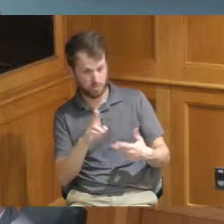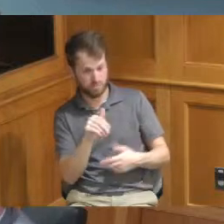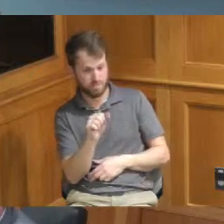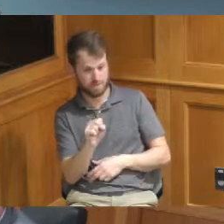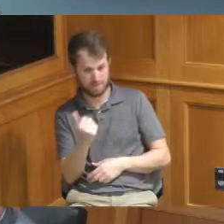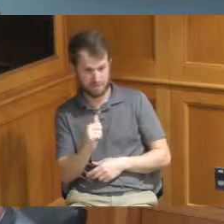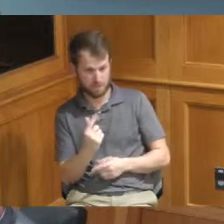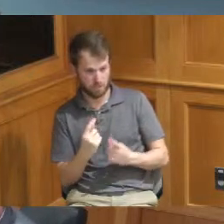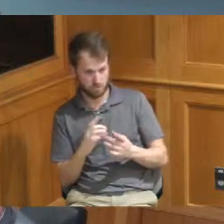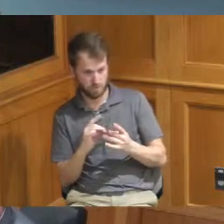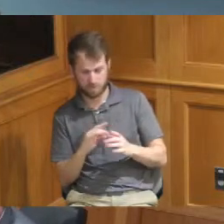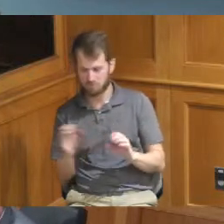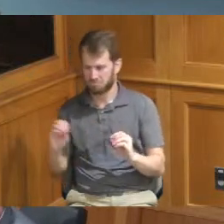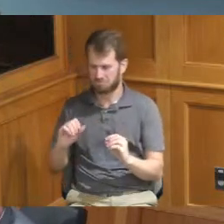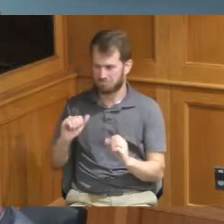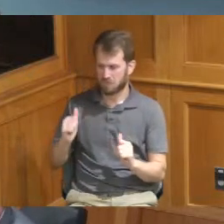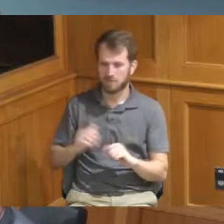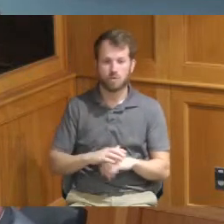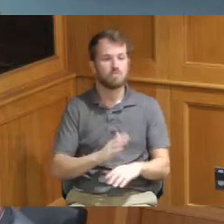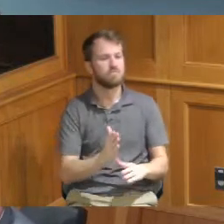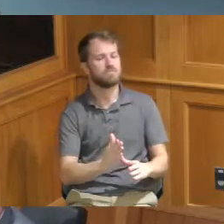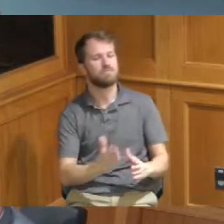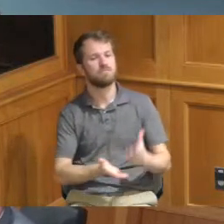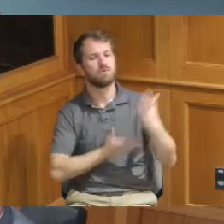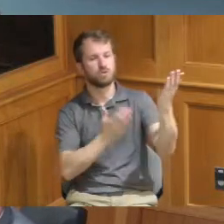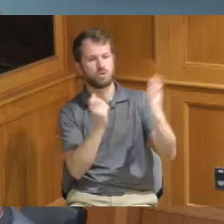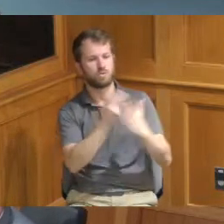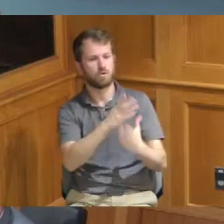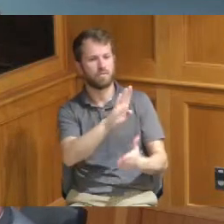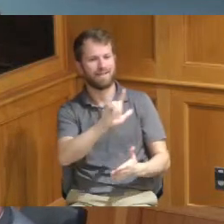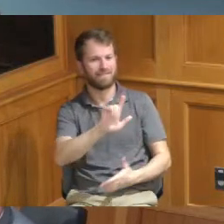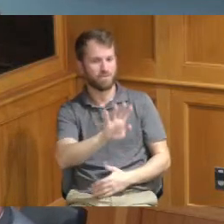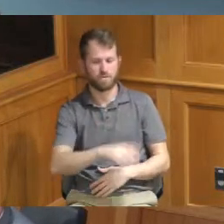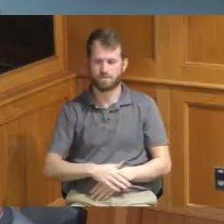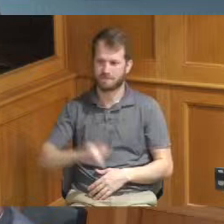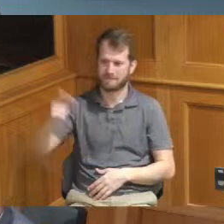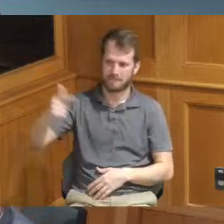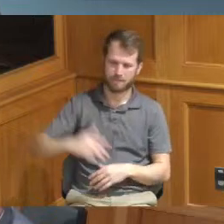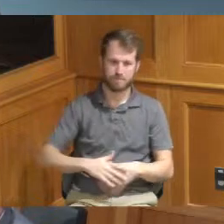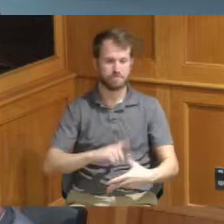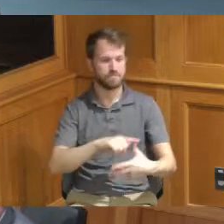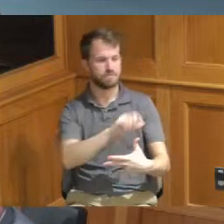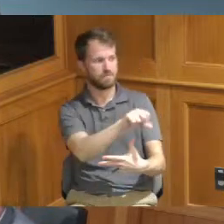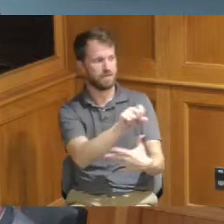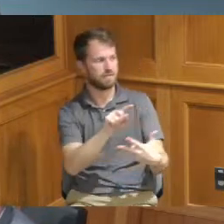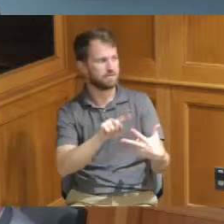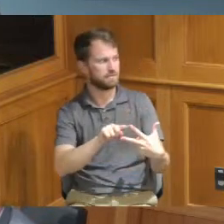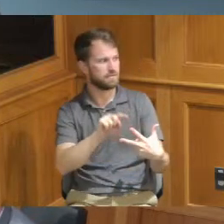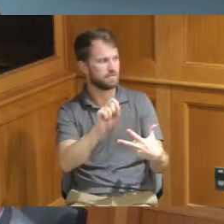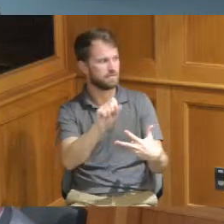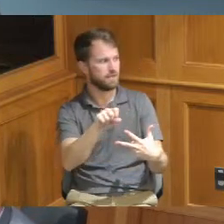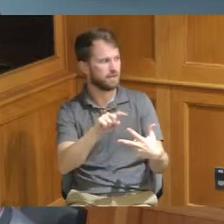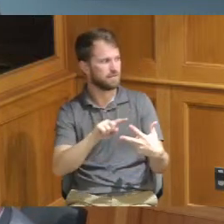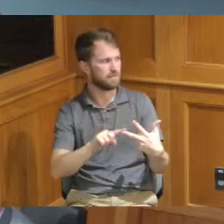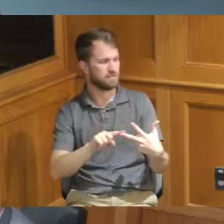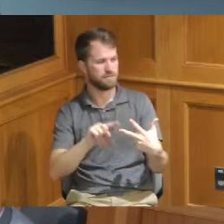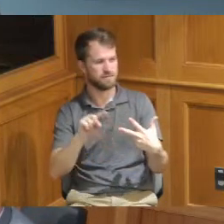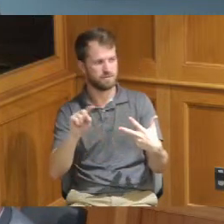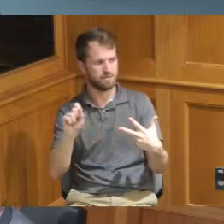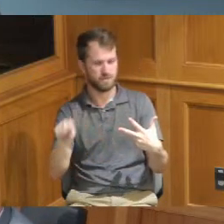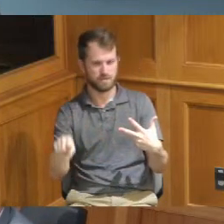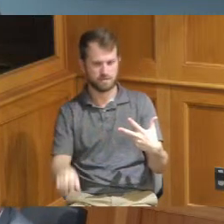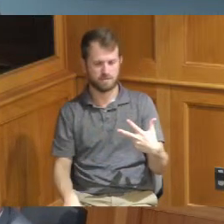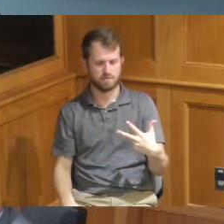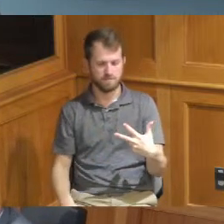Okay. I make a motion to approve by leave number 4. Second. Commissioner Reese? Yes. Commissioner Dreehouse? Yes. Commissioner Summer